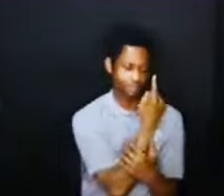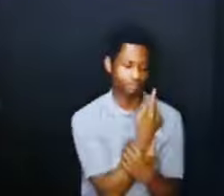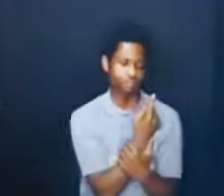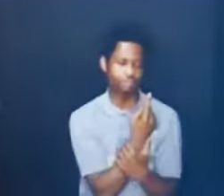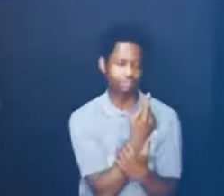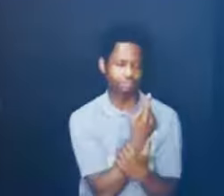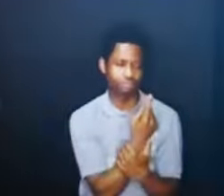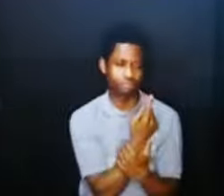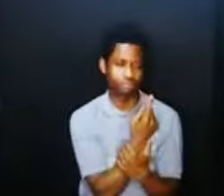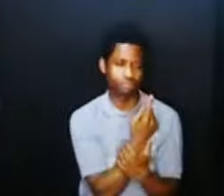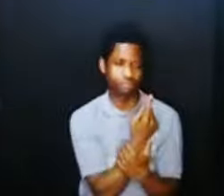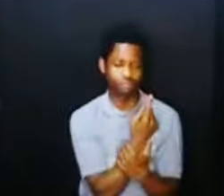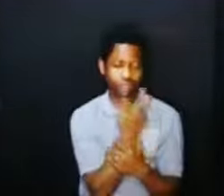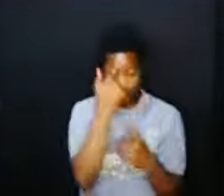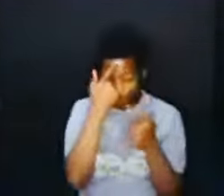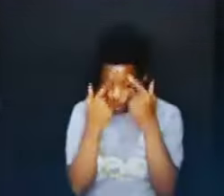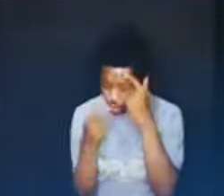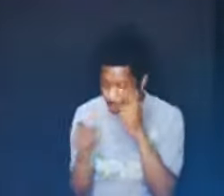Because human beings